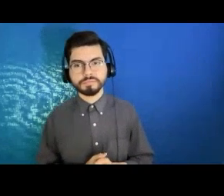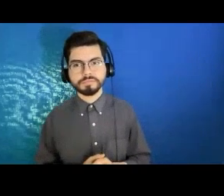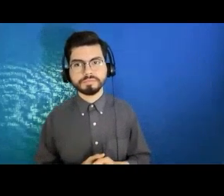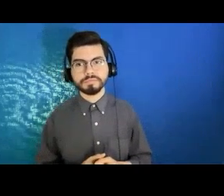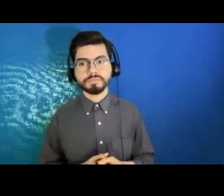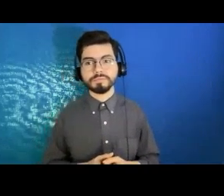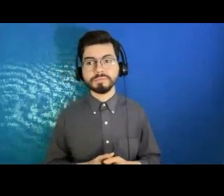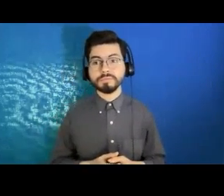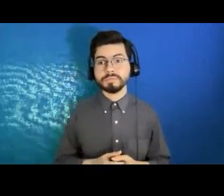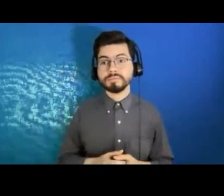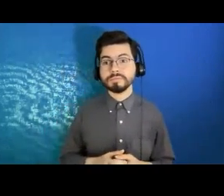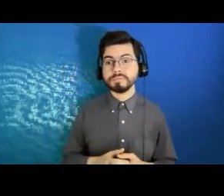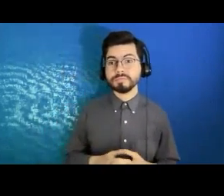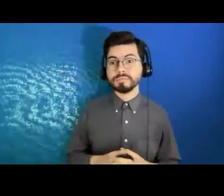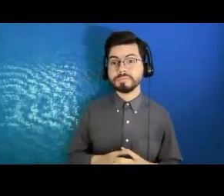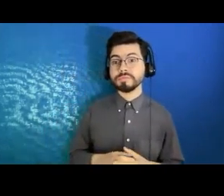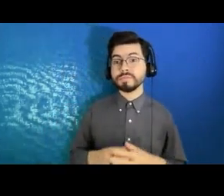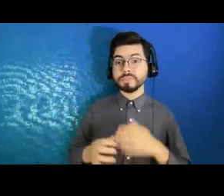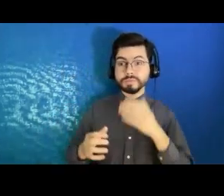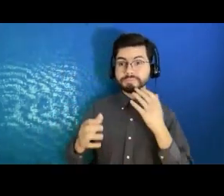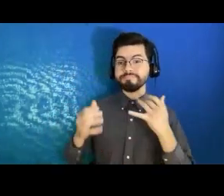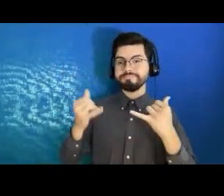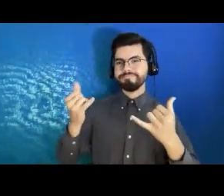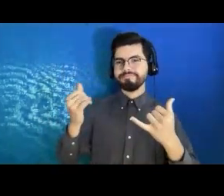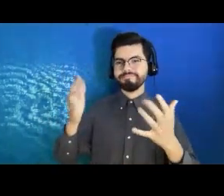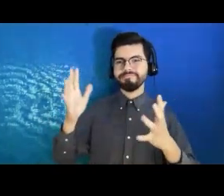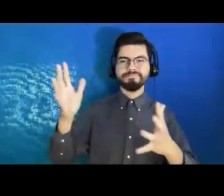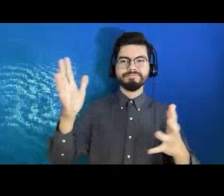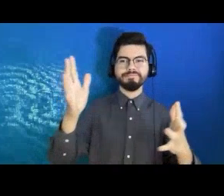I can yell. How about a round of applause for John?